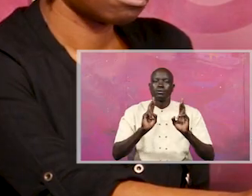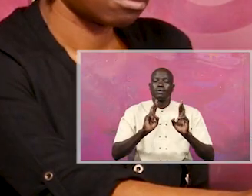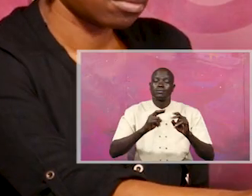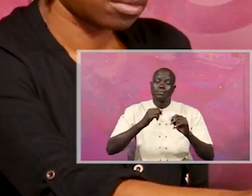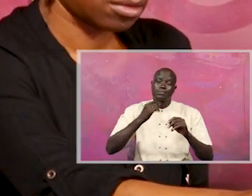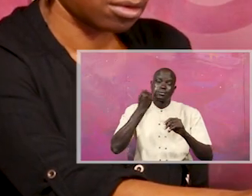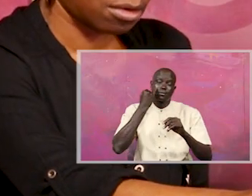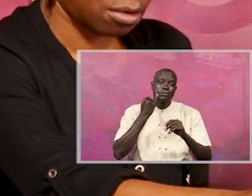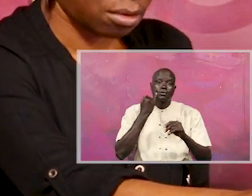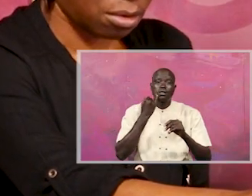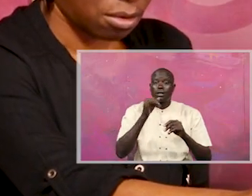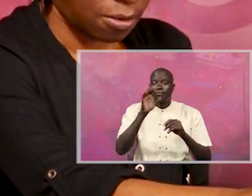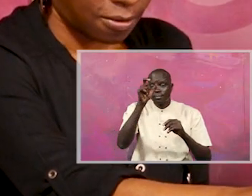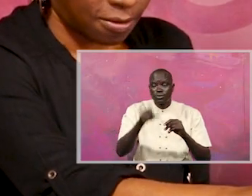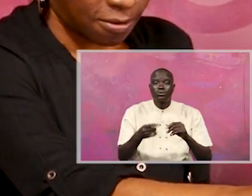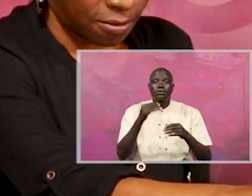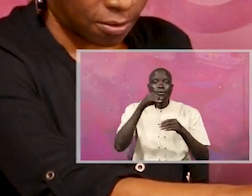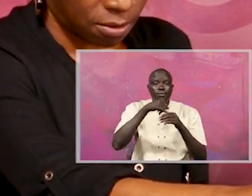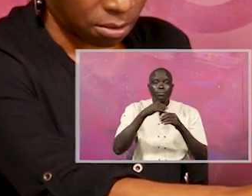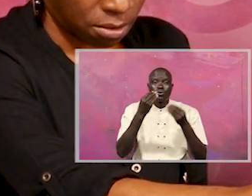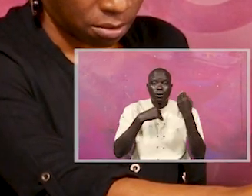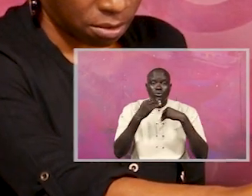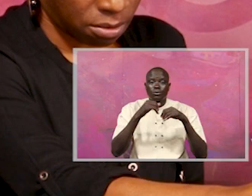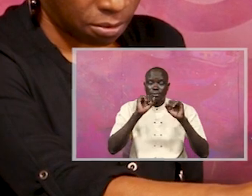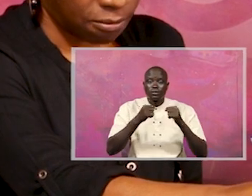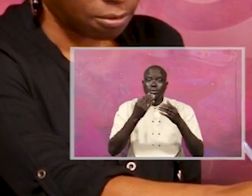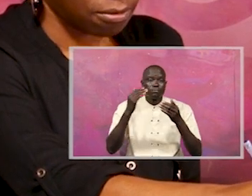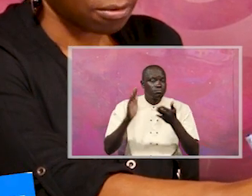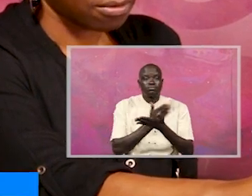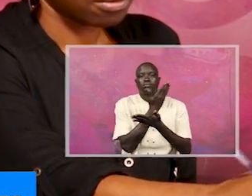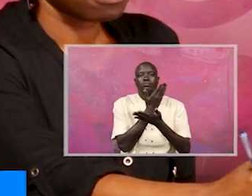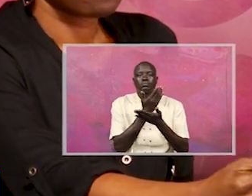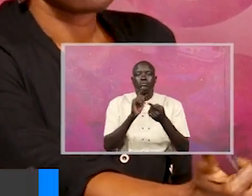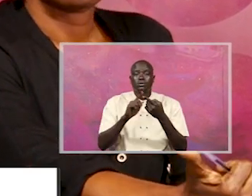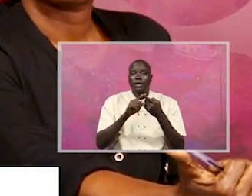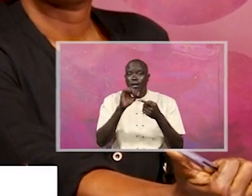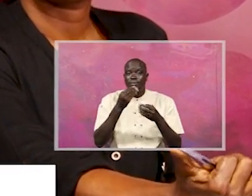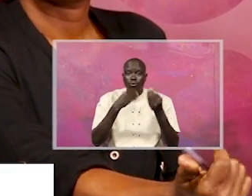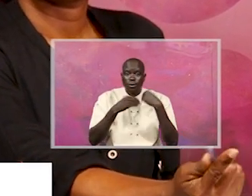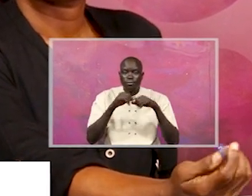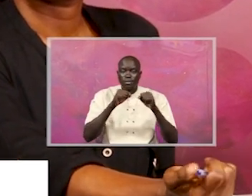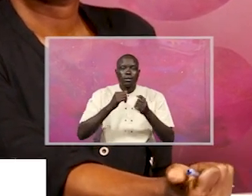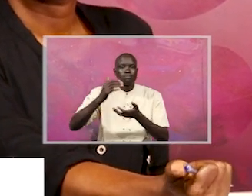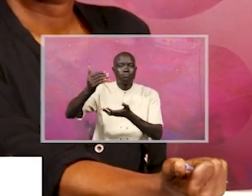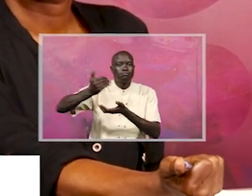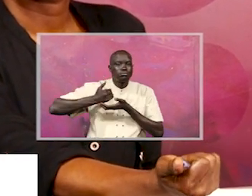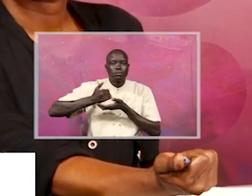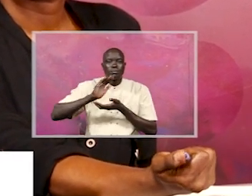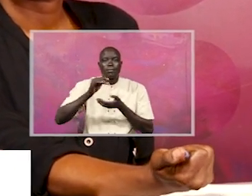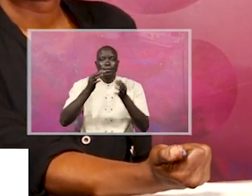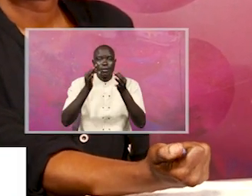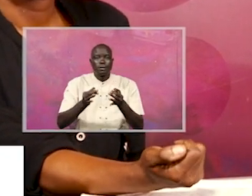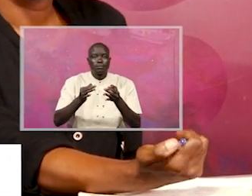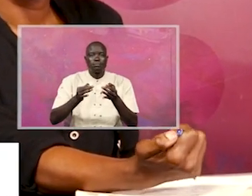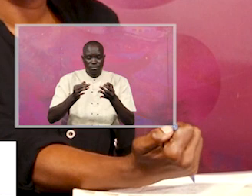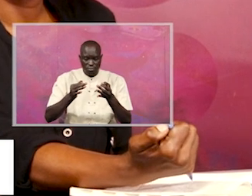for people who are involved in corruption through asset recovery. It's not going to be based on conviction and